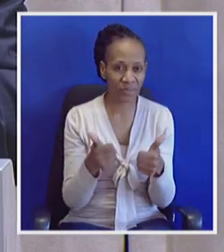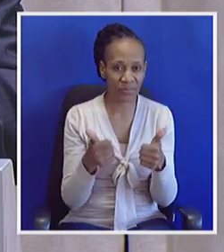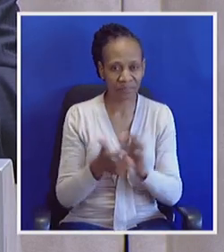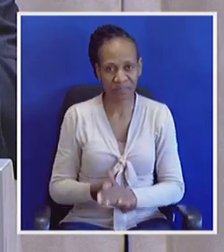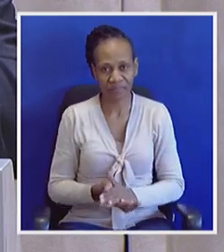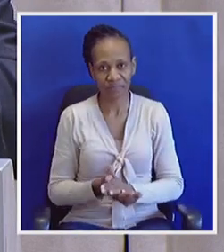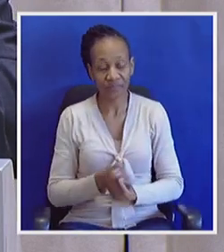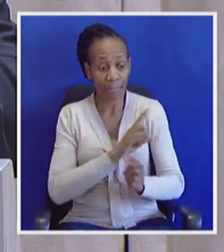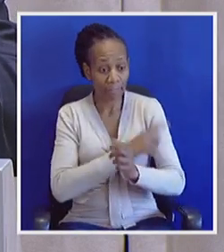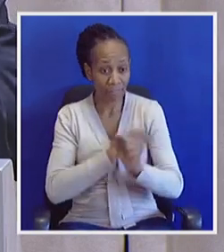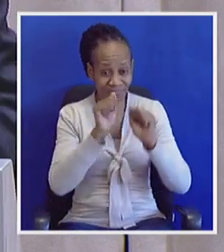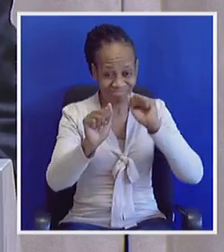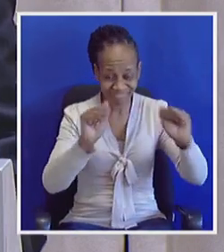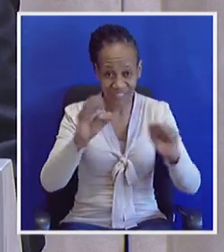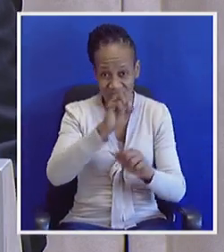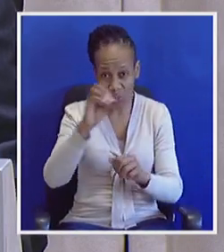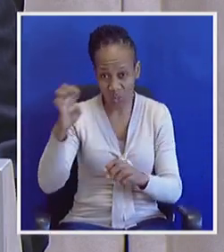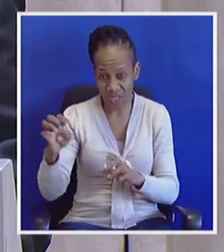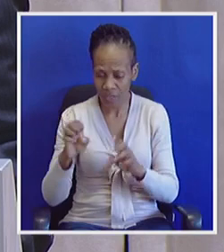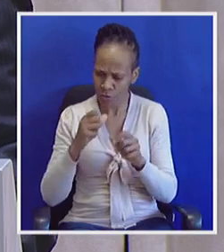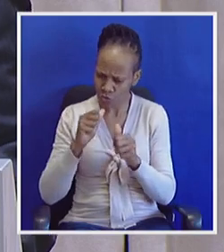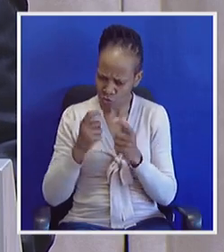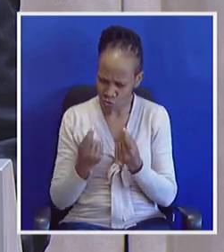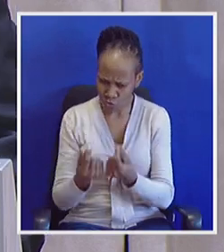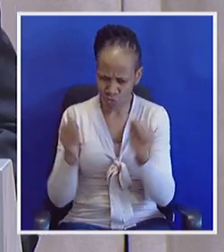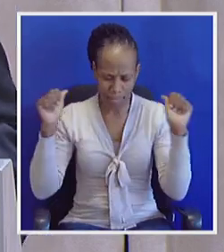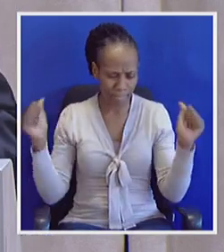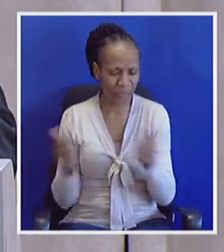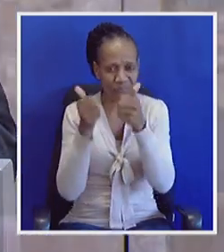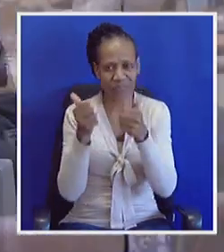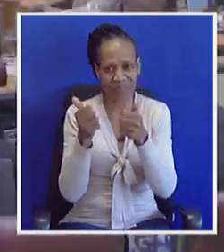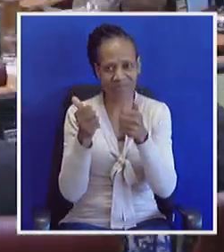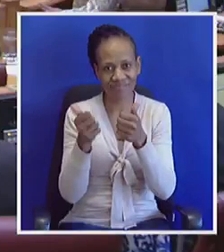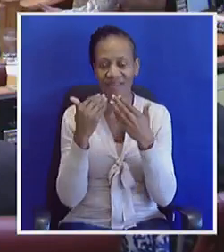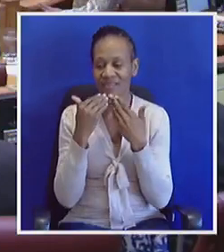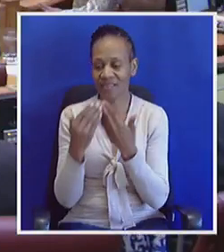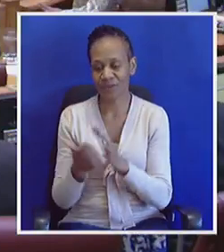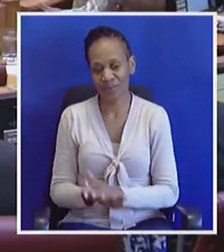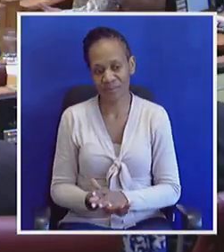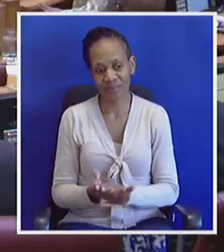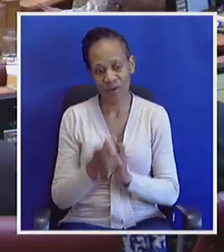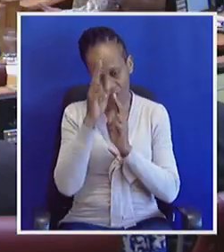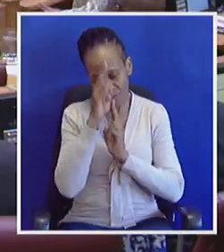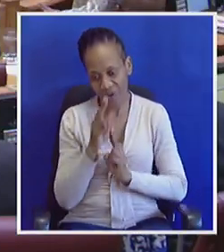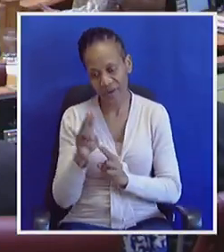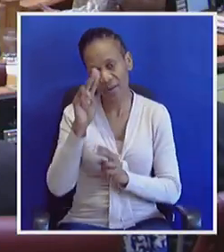developmental mandate as well as a profitability mandate. Thank you very much. Thank you, sir. The Honorable Ngwenya.